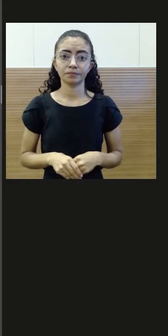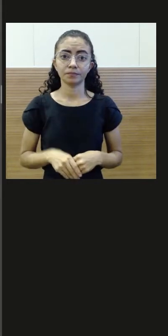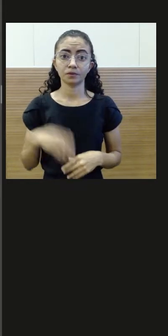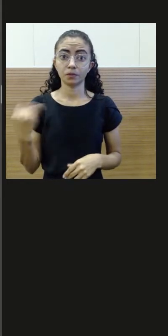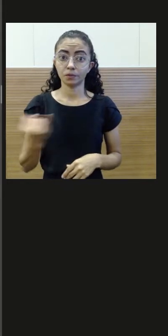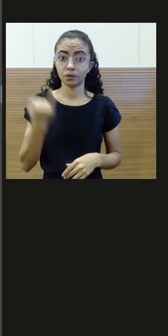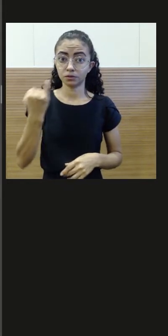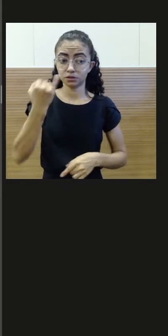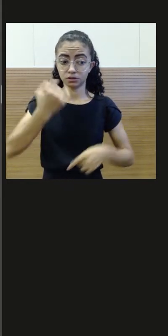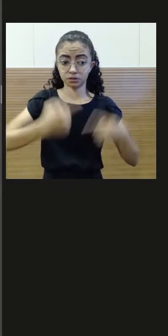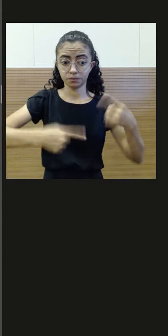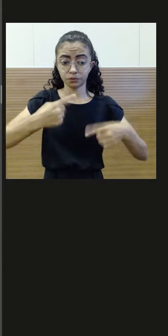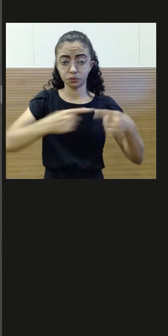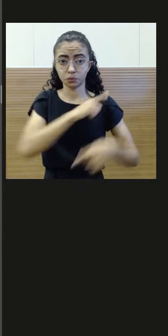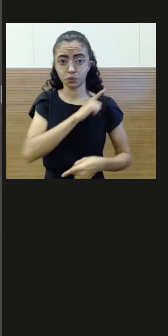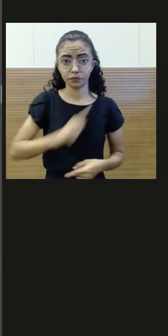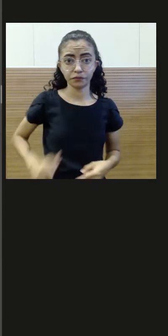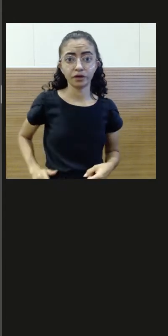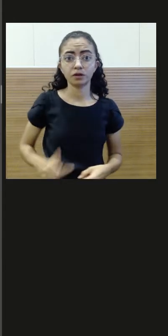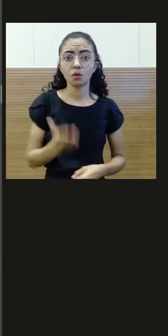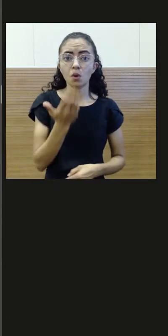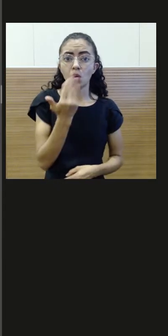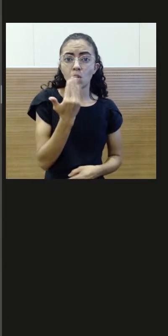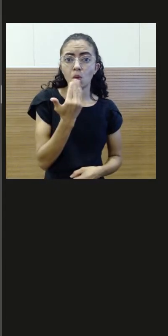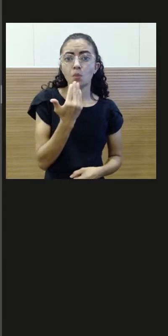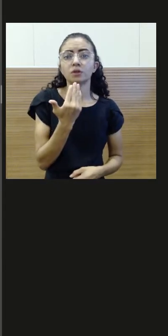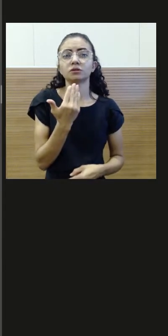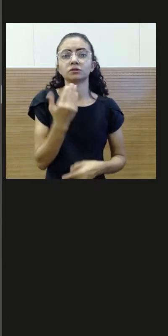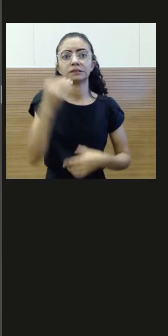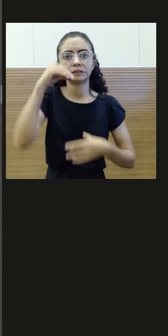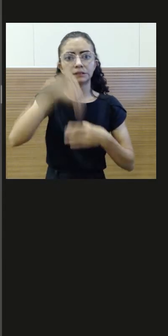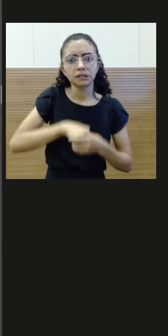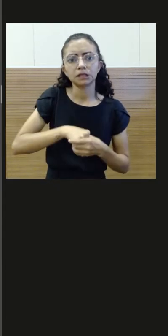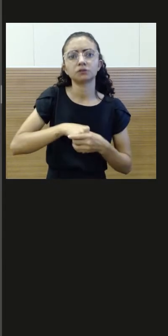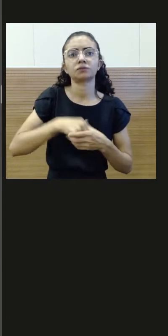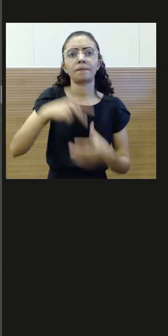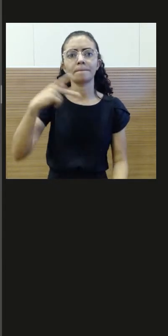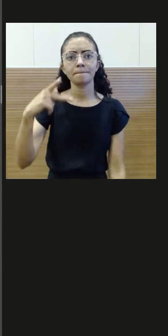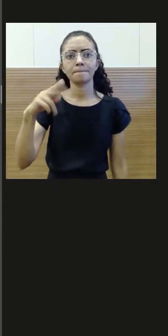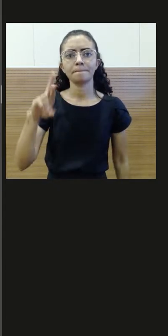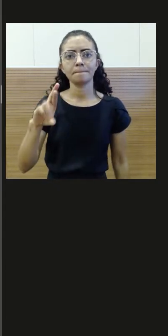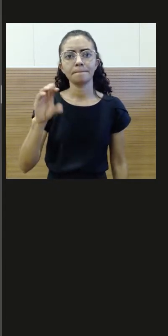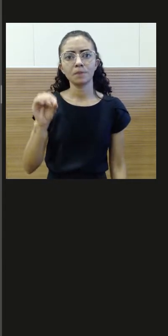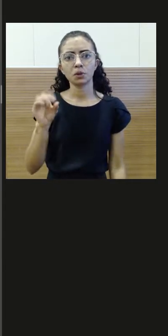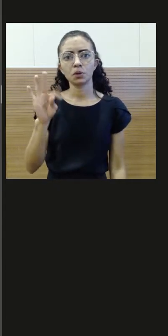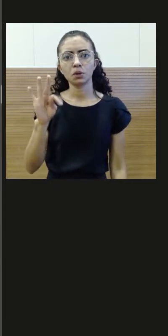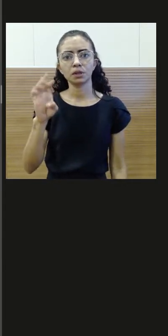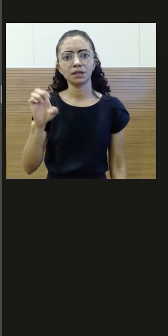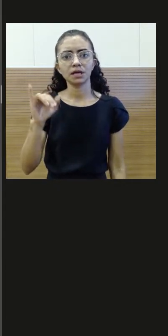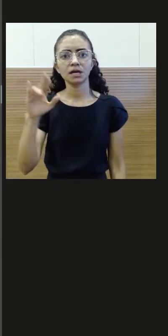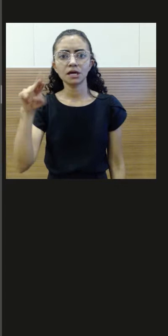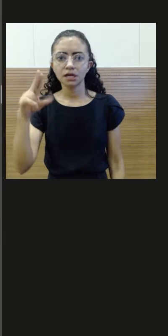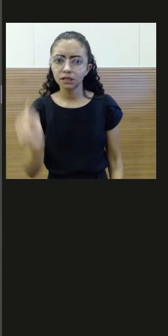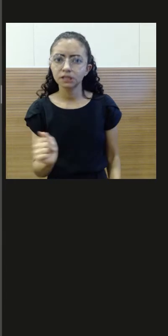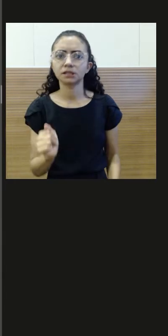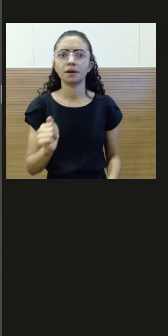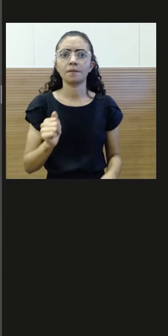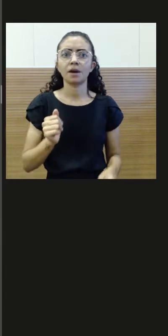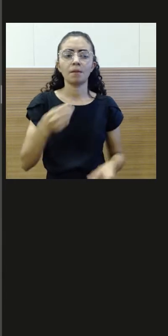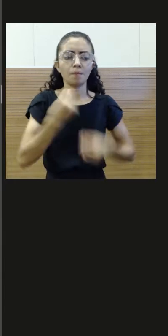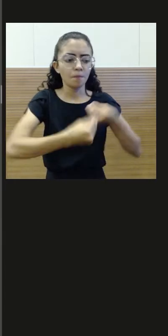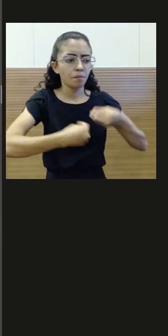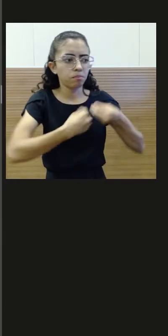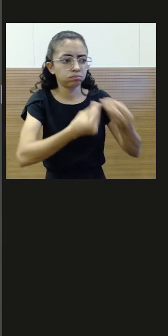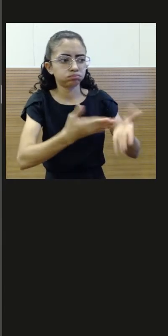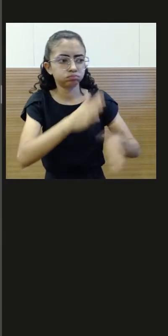land wars. His work accelerated the industrial and agricultural revolutions, notably in Prussia, the UK,